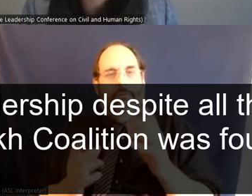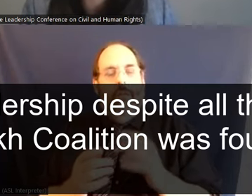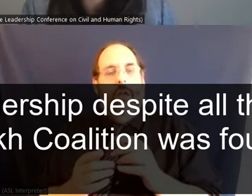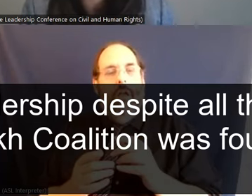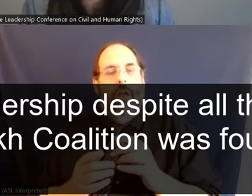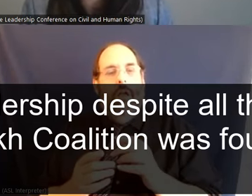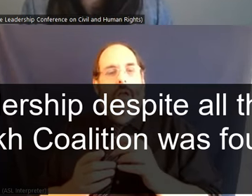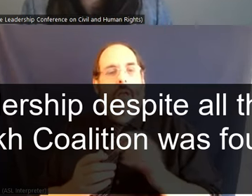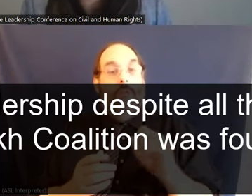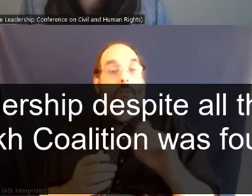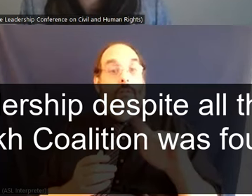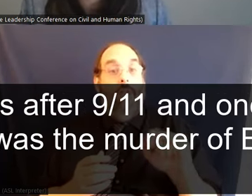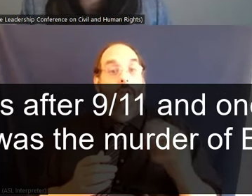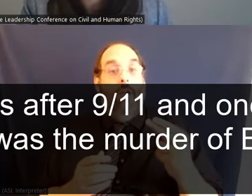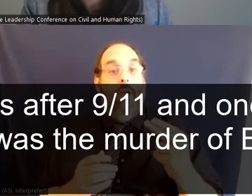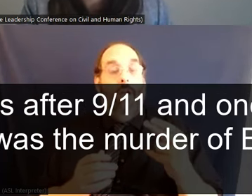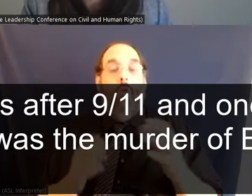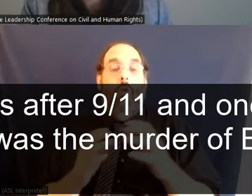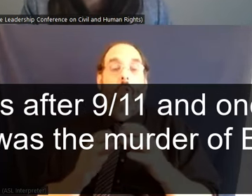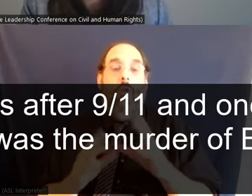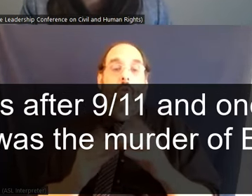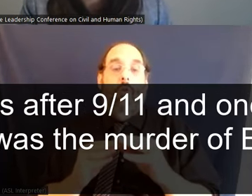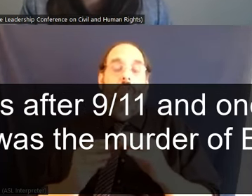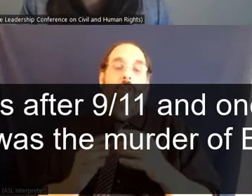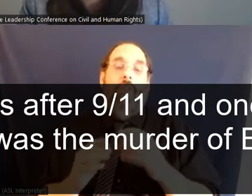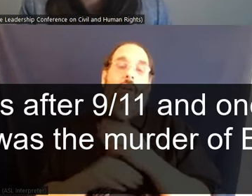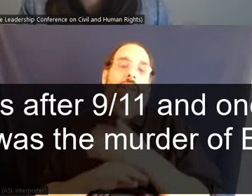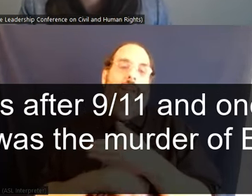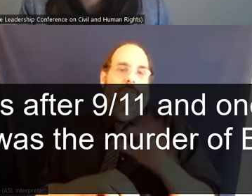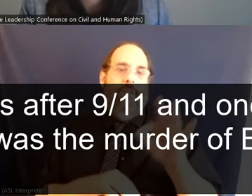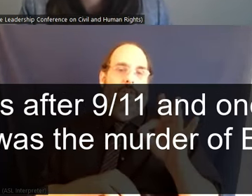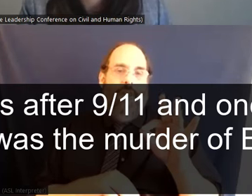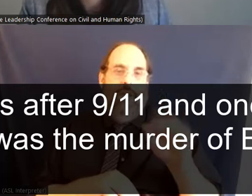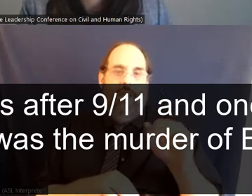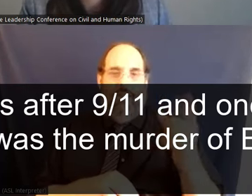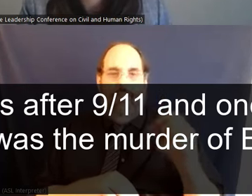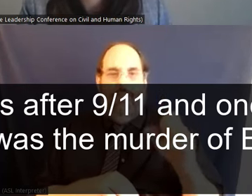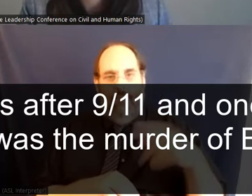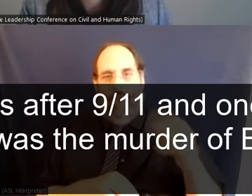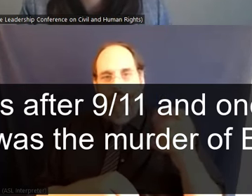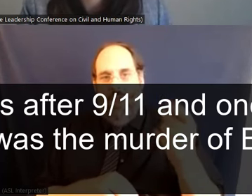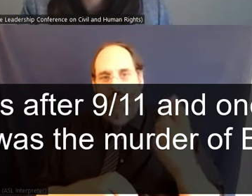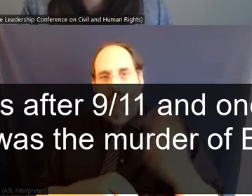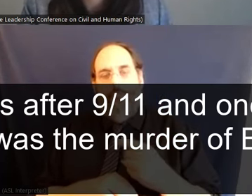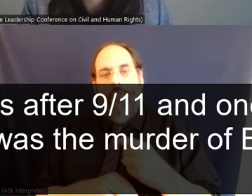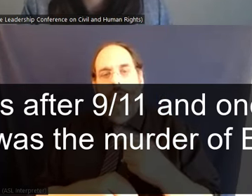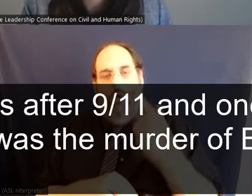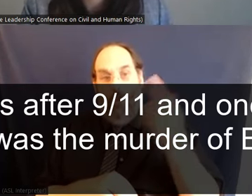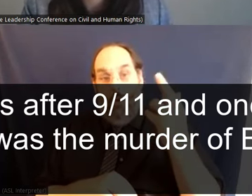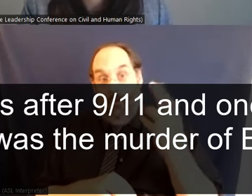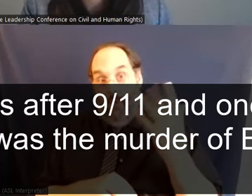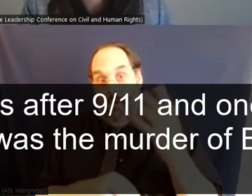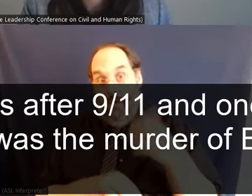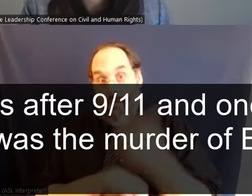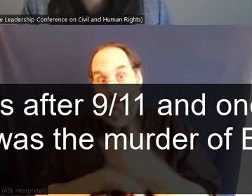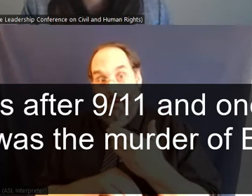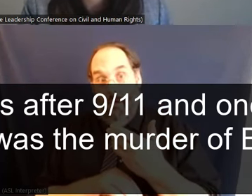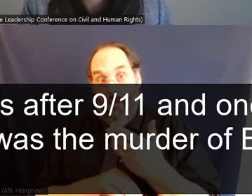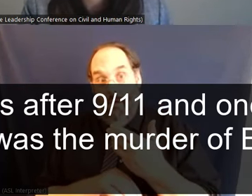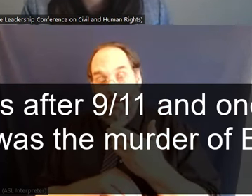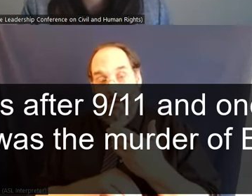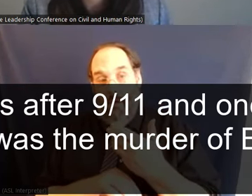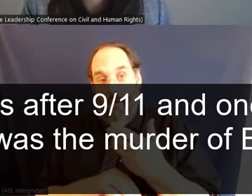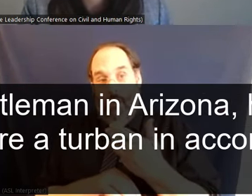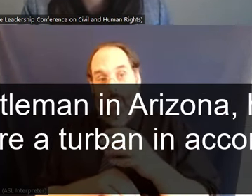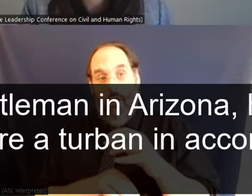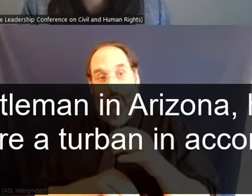So the Sikh Coalition was founded in the days, weeks, months after 9/11. And one of the reasons why was the murder of